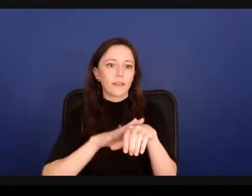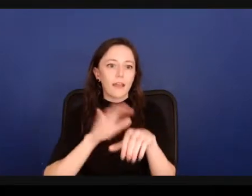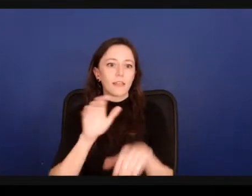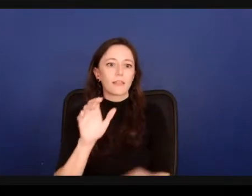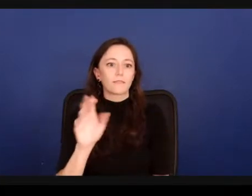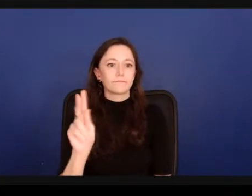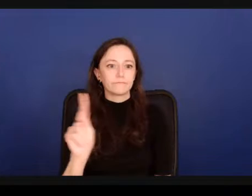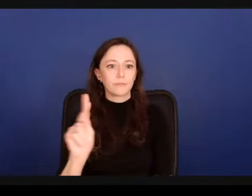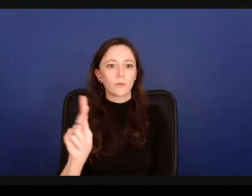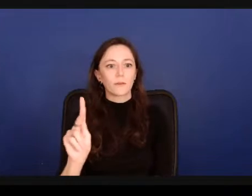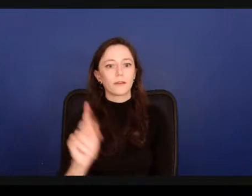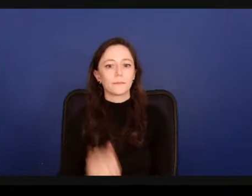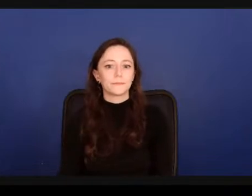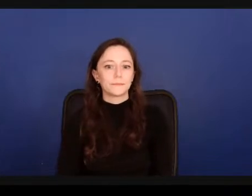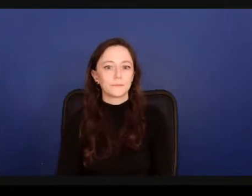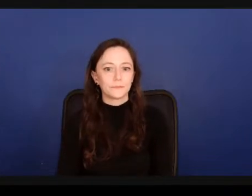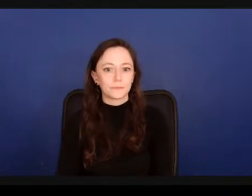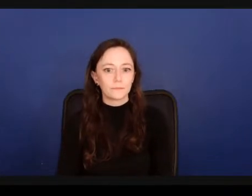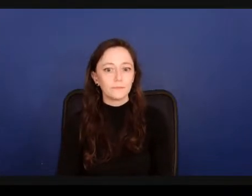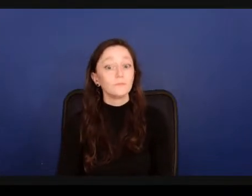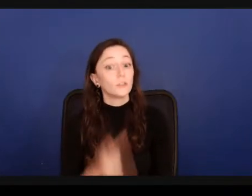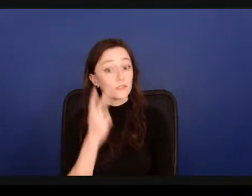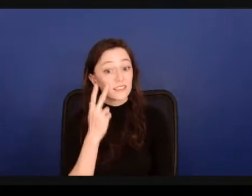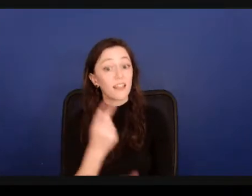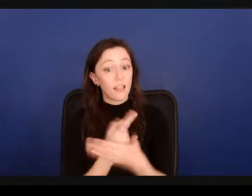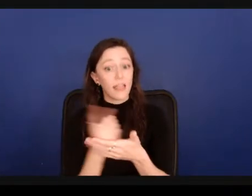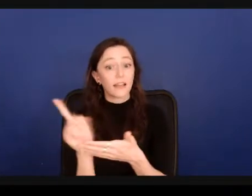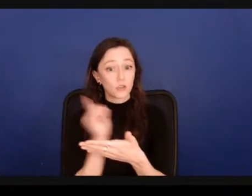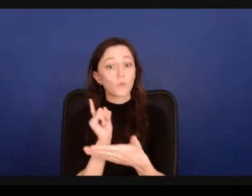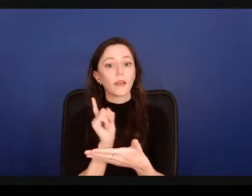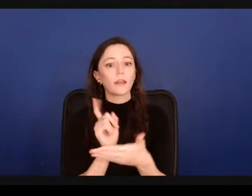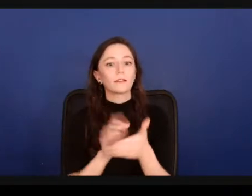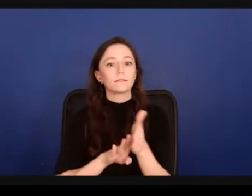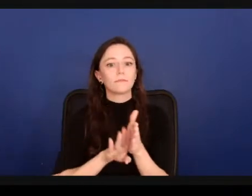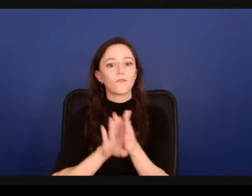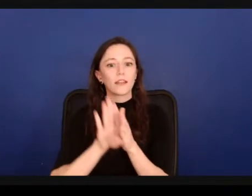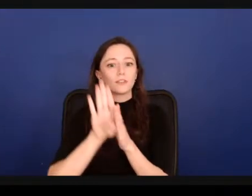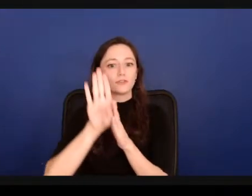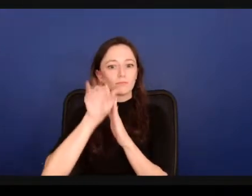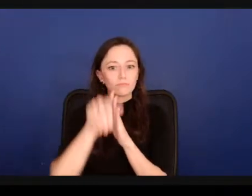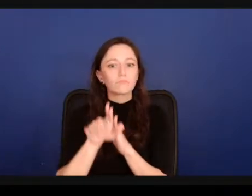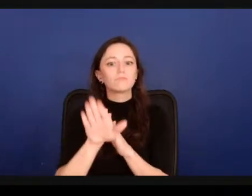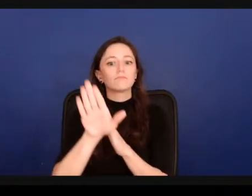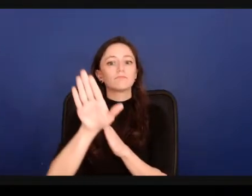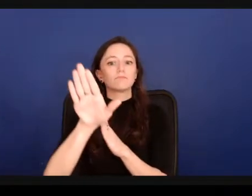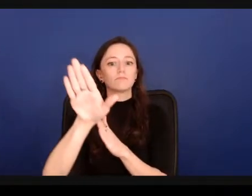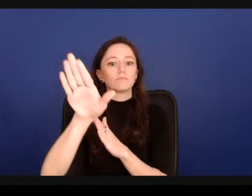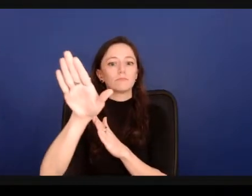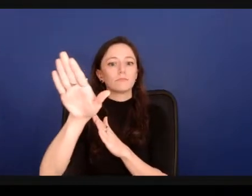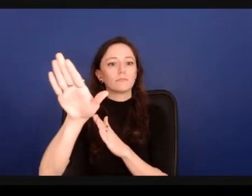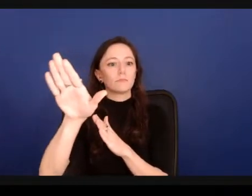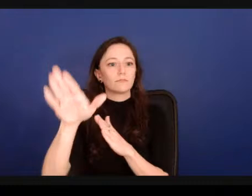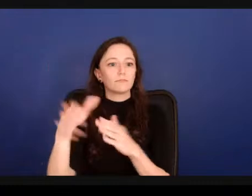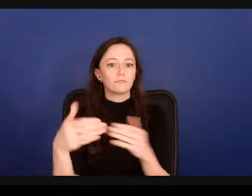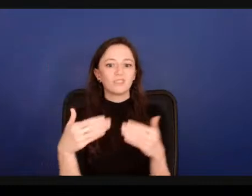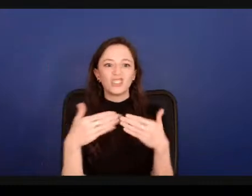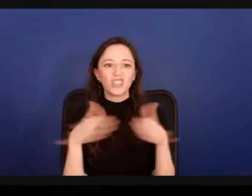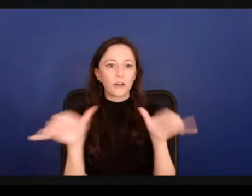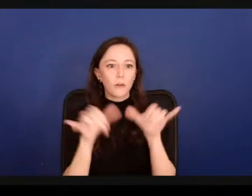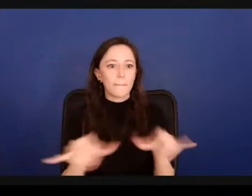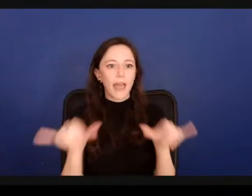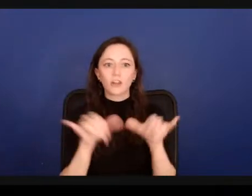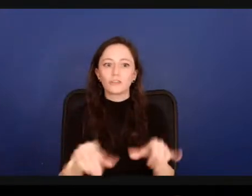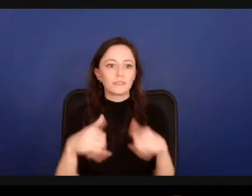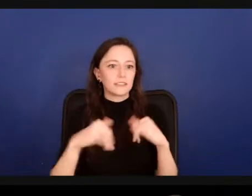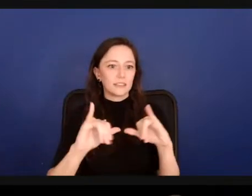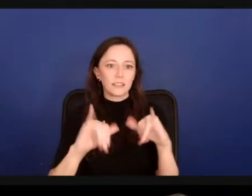Over the last week, we see deflation and inflation dominating the signals. And really, the overall pattern is still one of inflation.